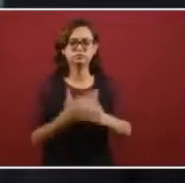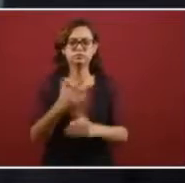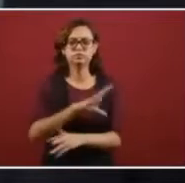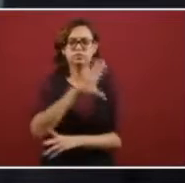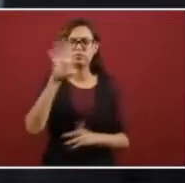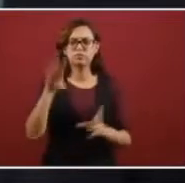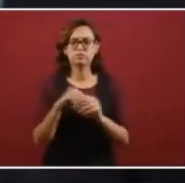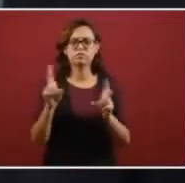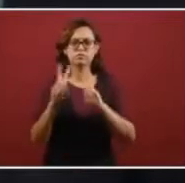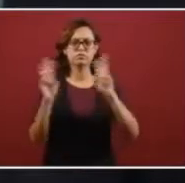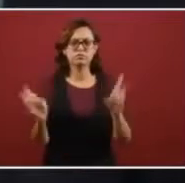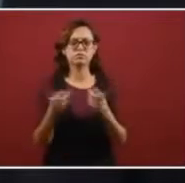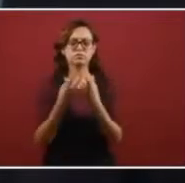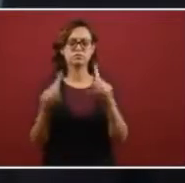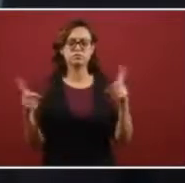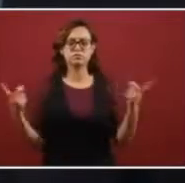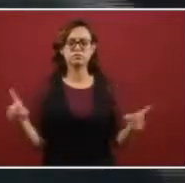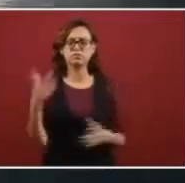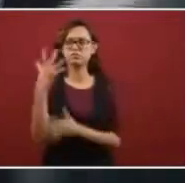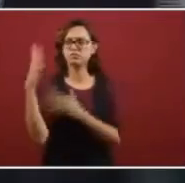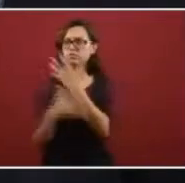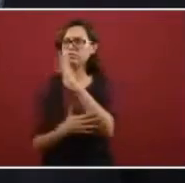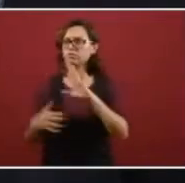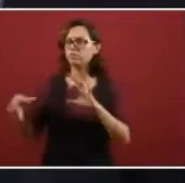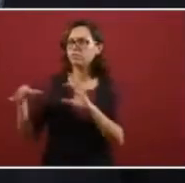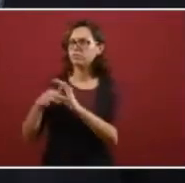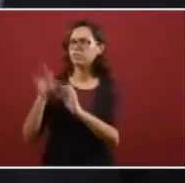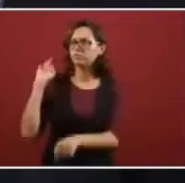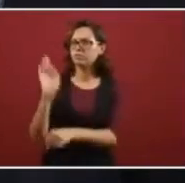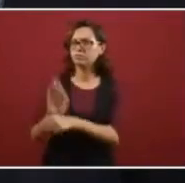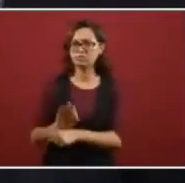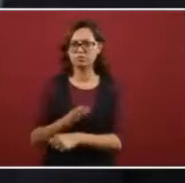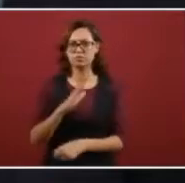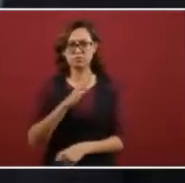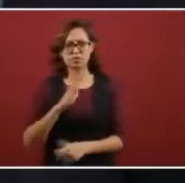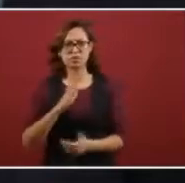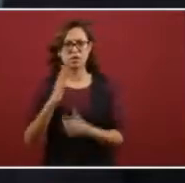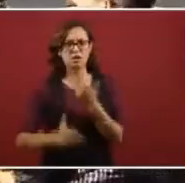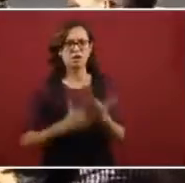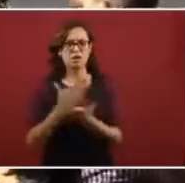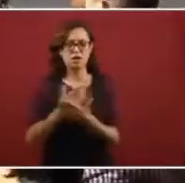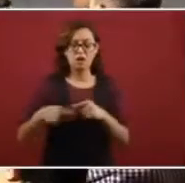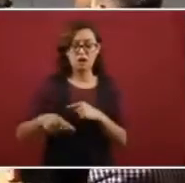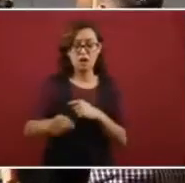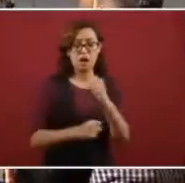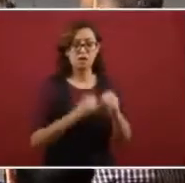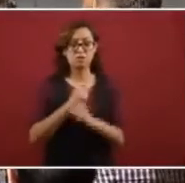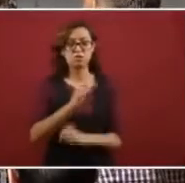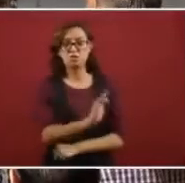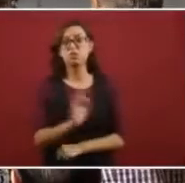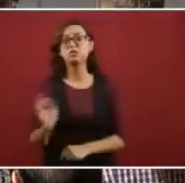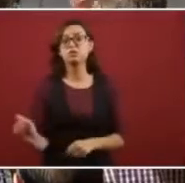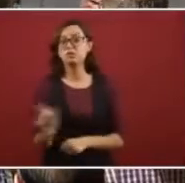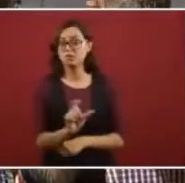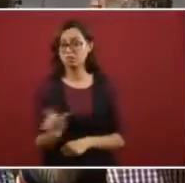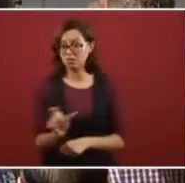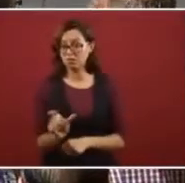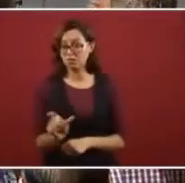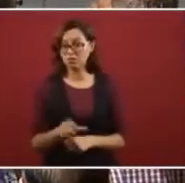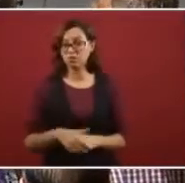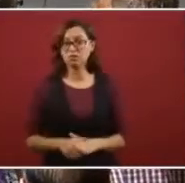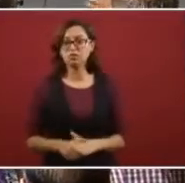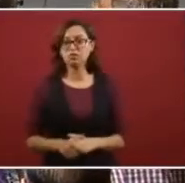regarding political advance, the stimulus in Mexico. Is it possible that it's going to be presented